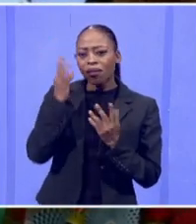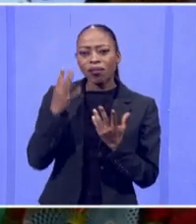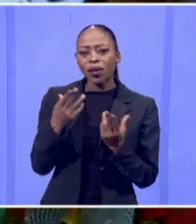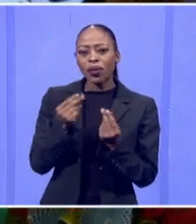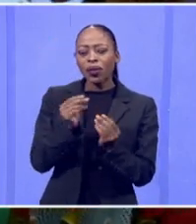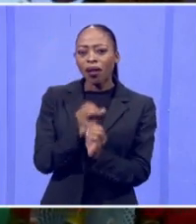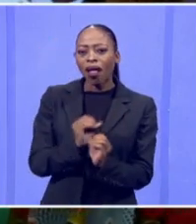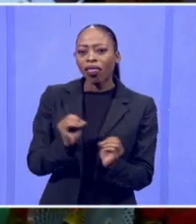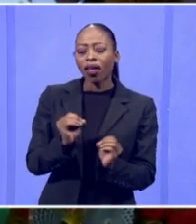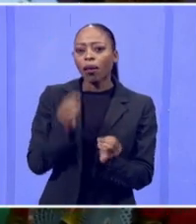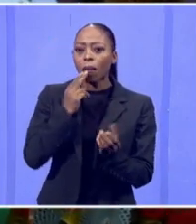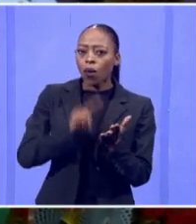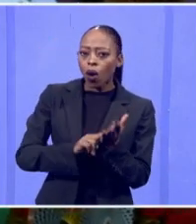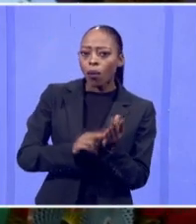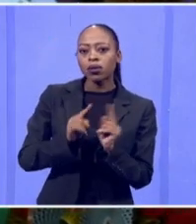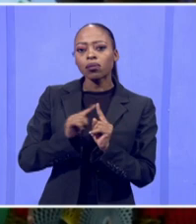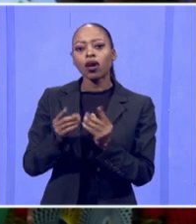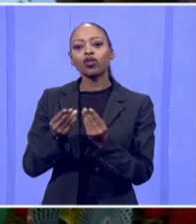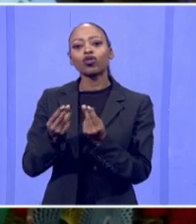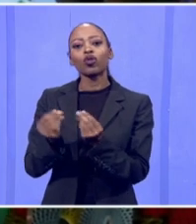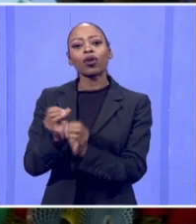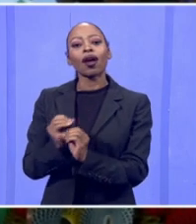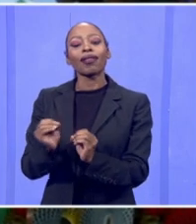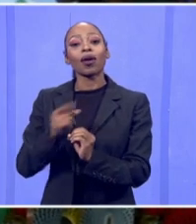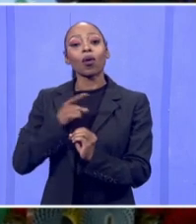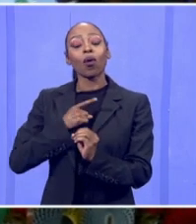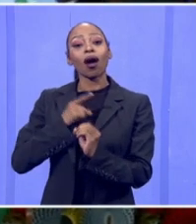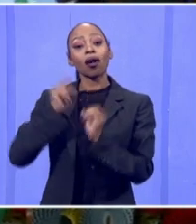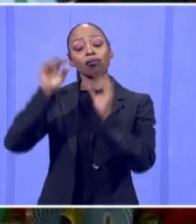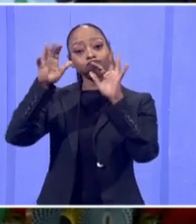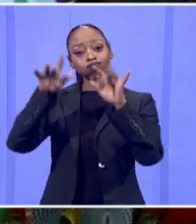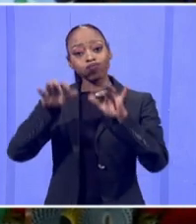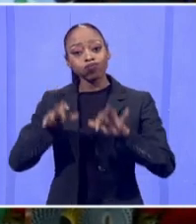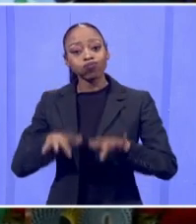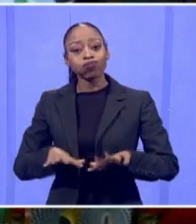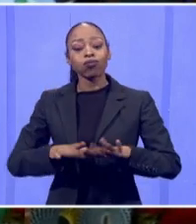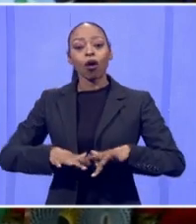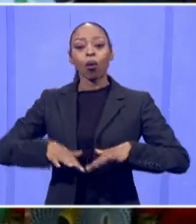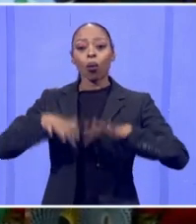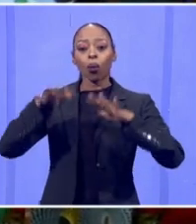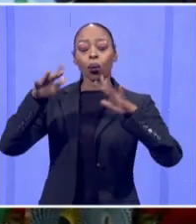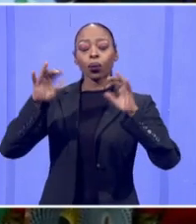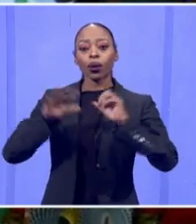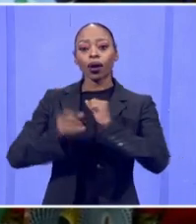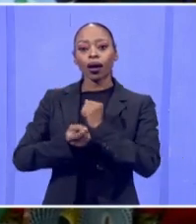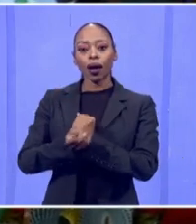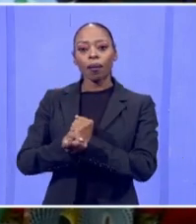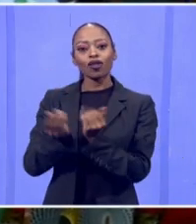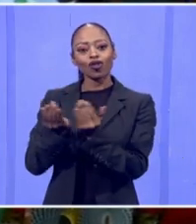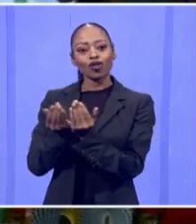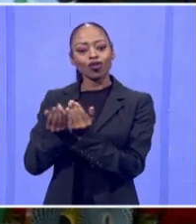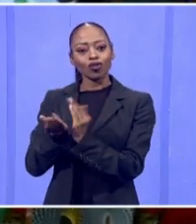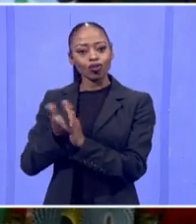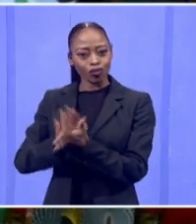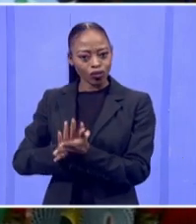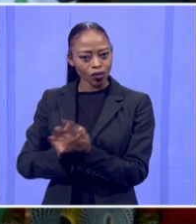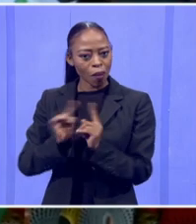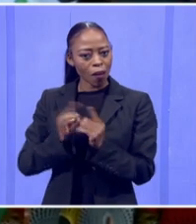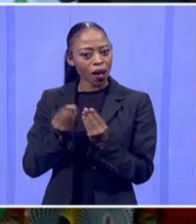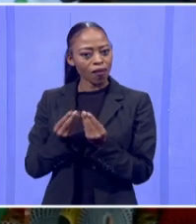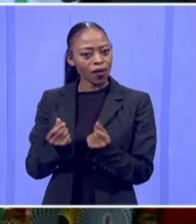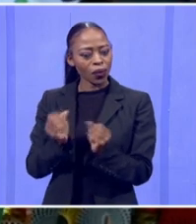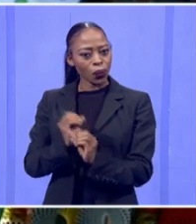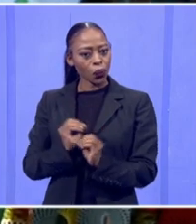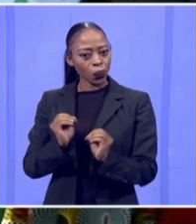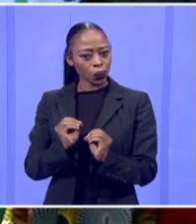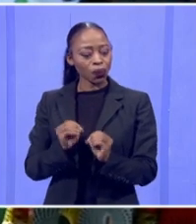in fixing the schools that were damaged by the floods, because it's almost a year later. And I also have a question for the Premier. Premier, we